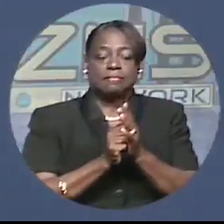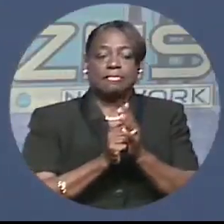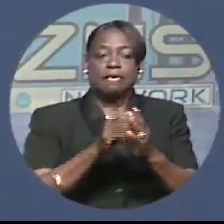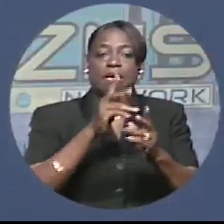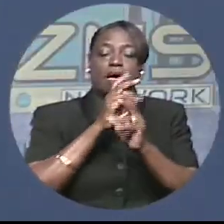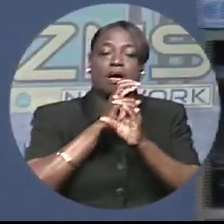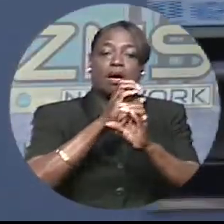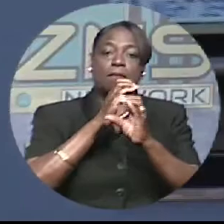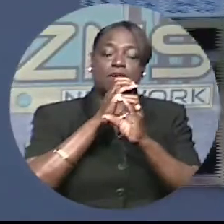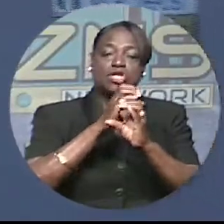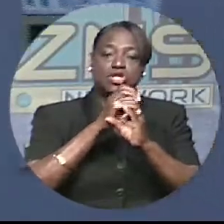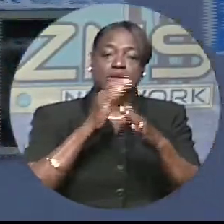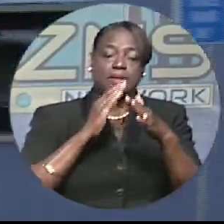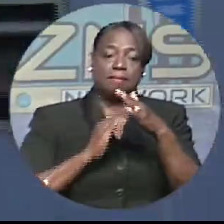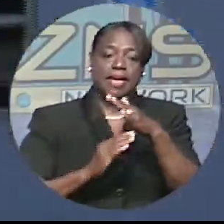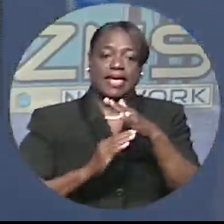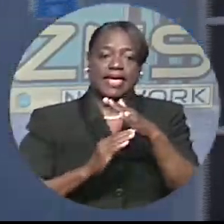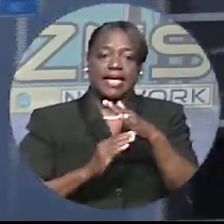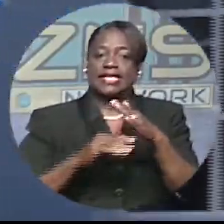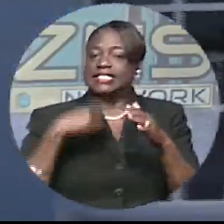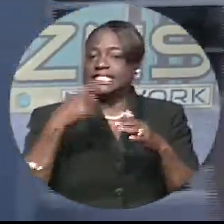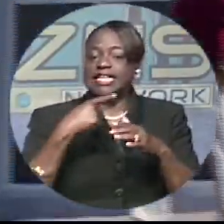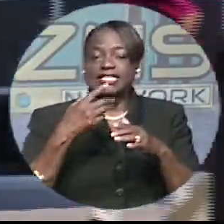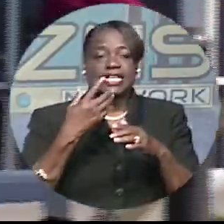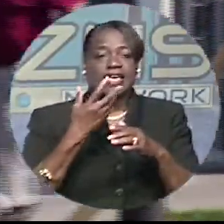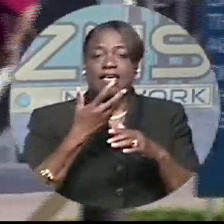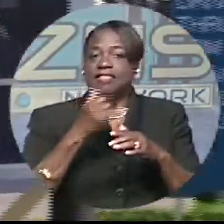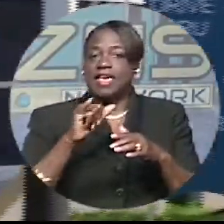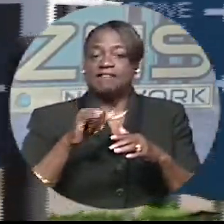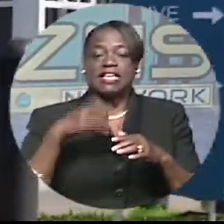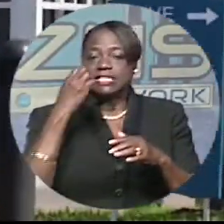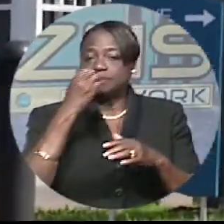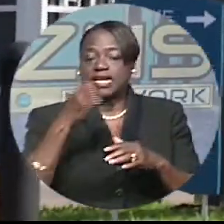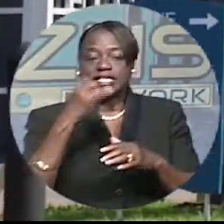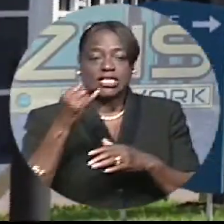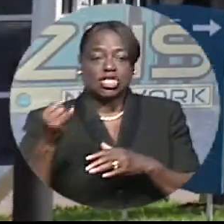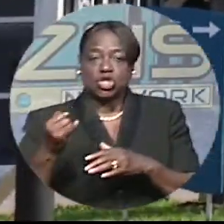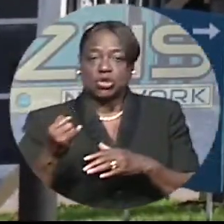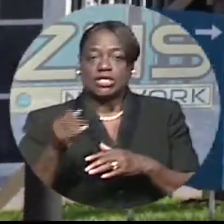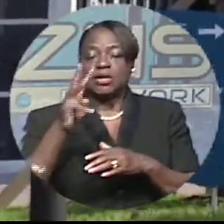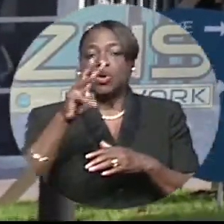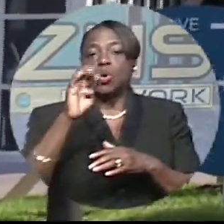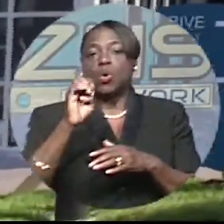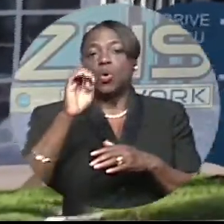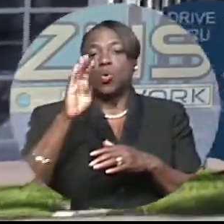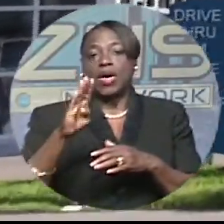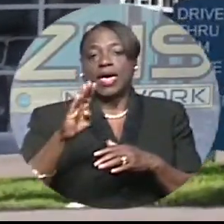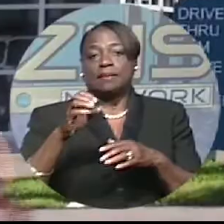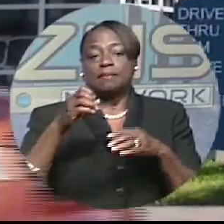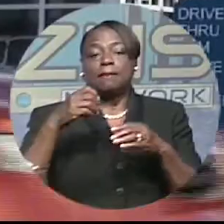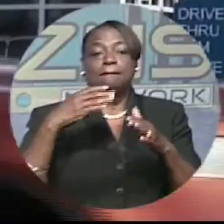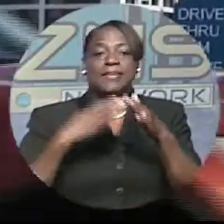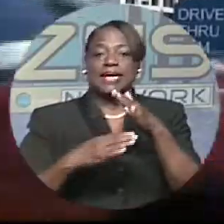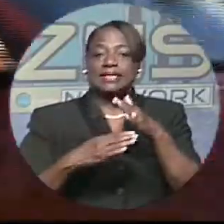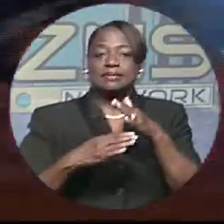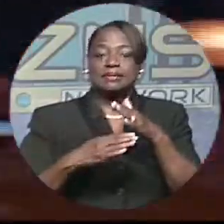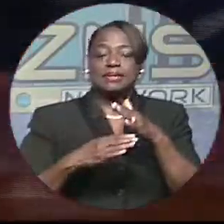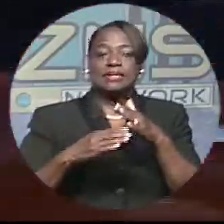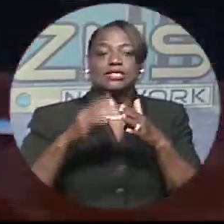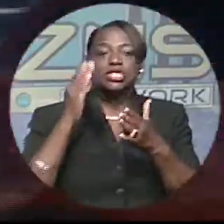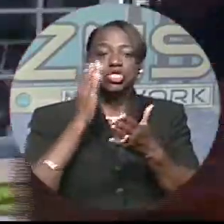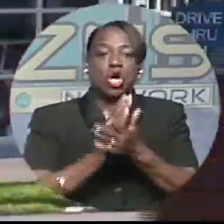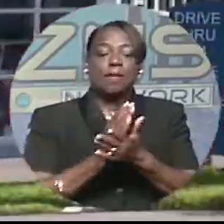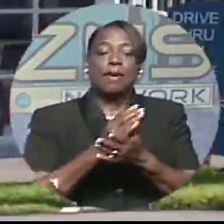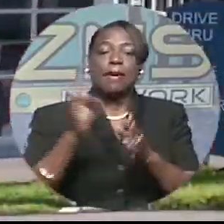have said their corresponding international banks have expressed issues with web proceeds being banked and could cease business should they opt to take the